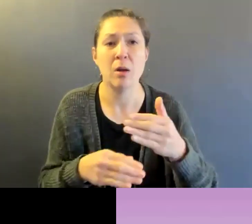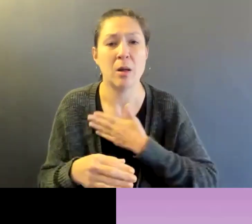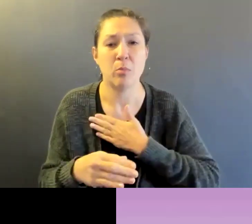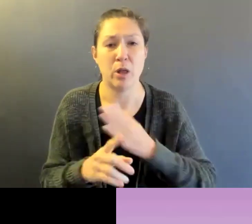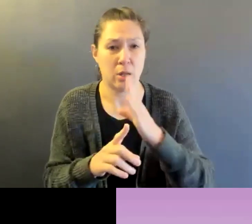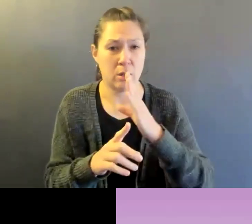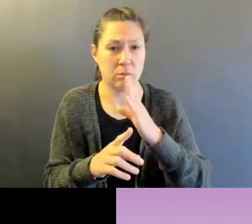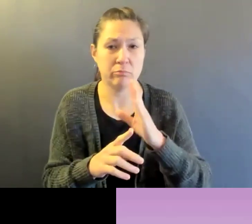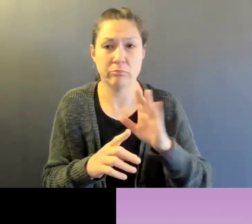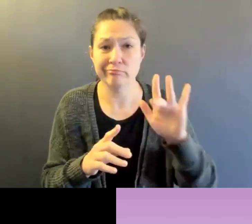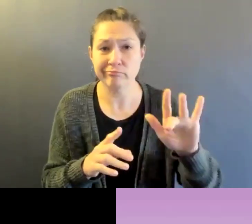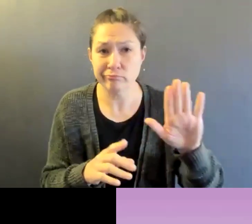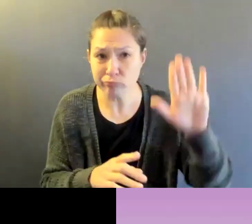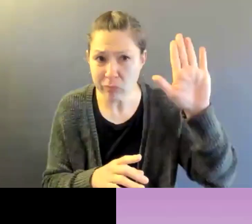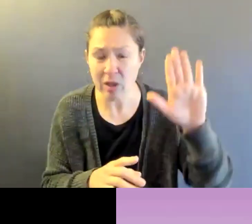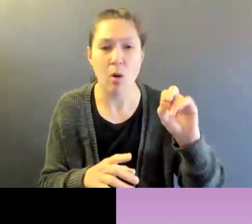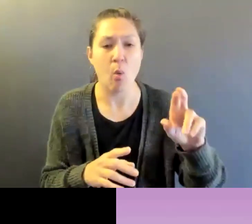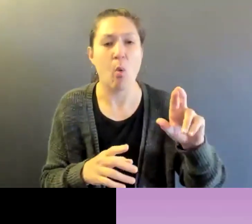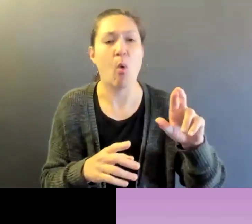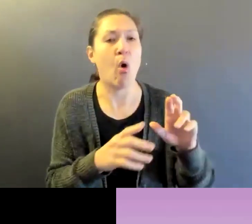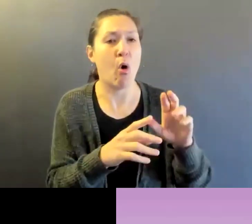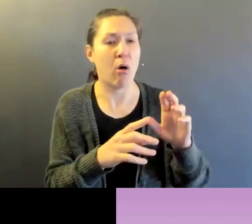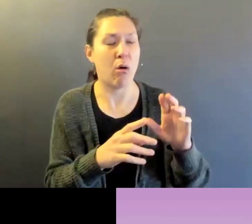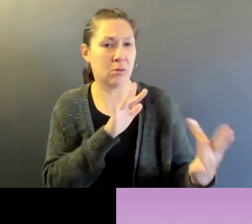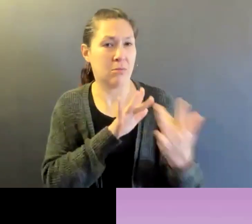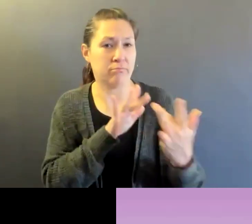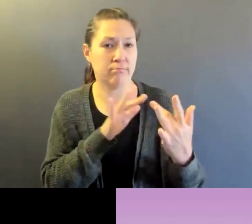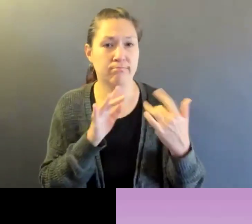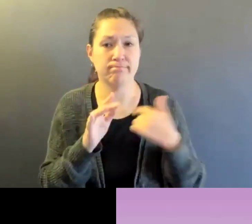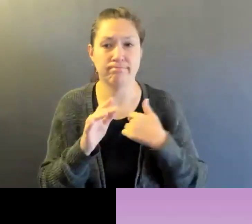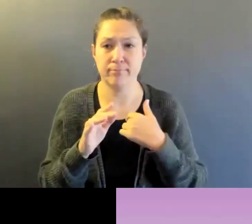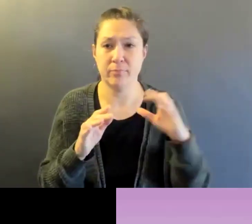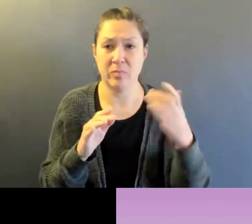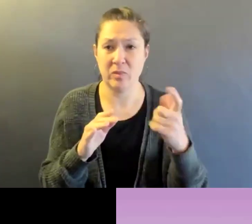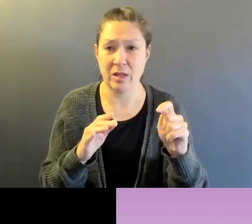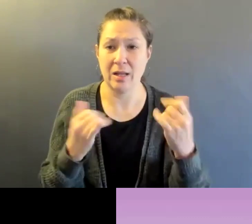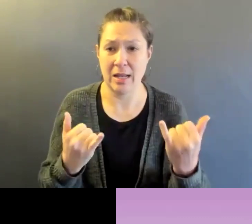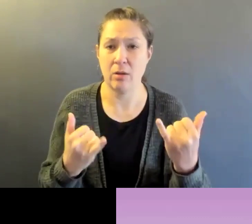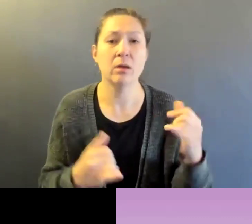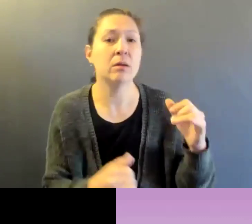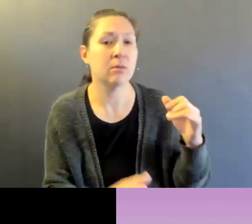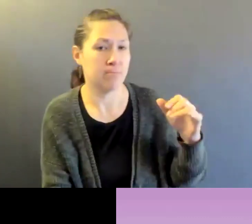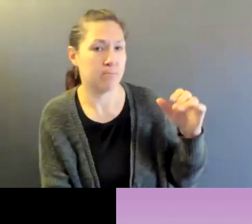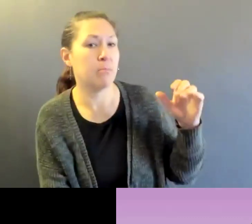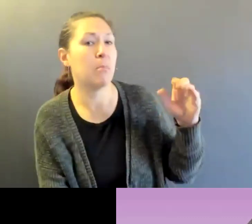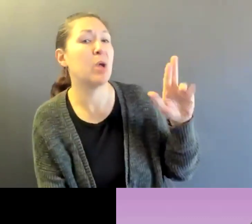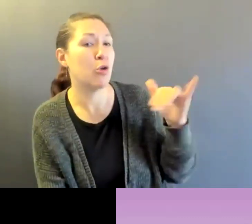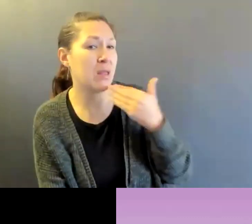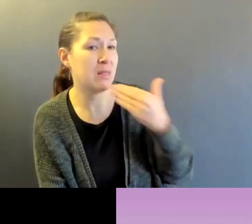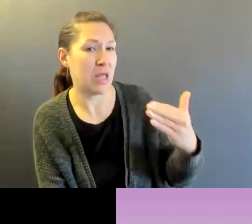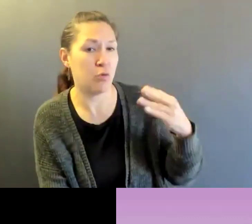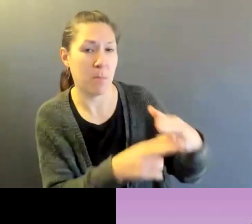raise your hand with the Zoom hand raise feature now? Thanks, you. Isabella. Yeah, thank you.